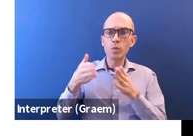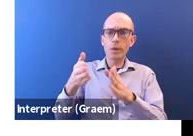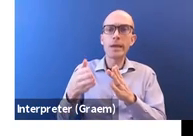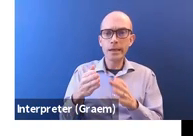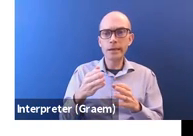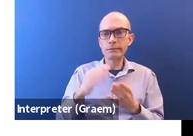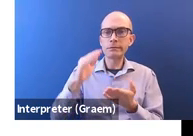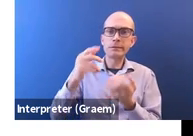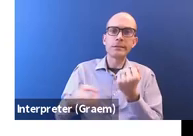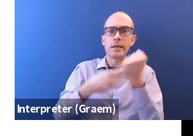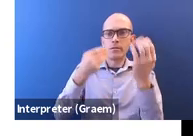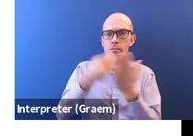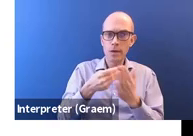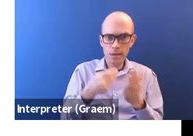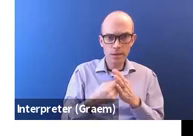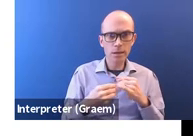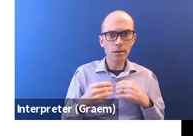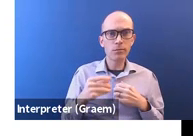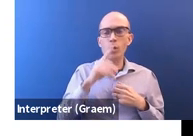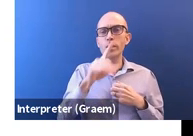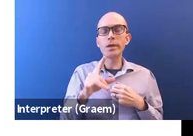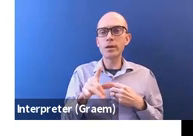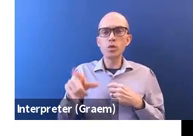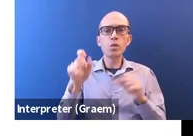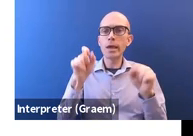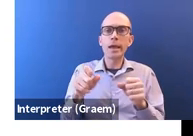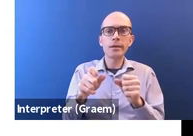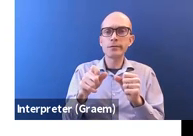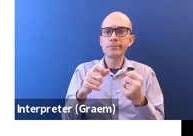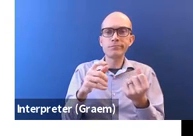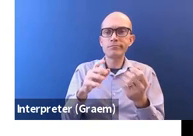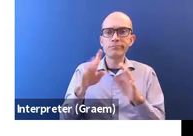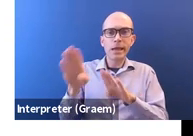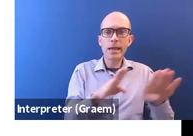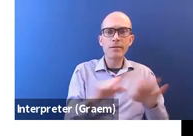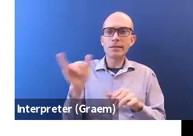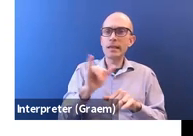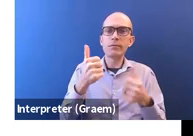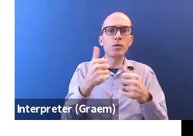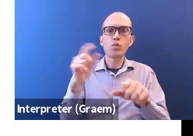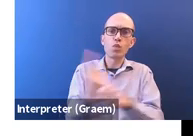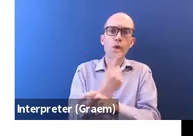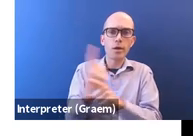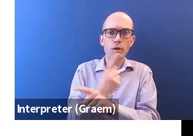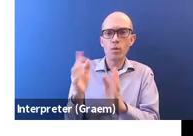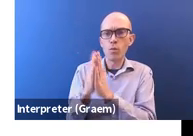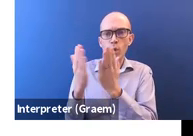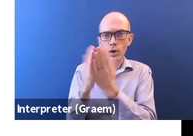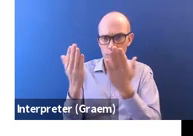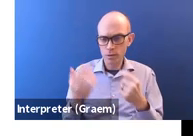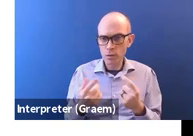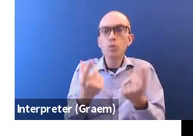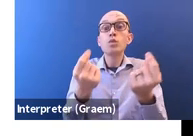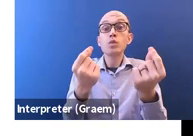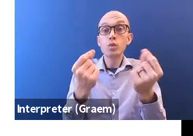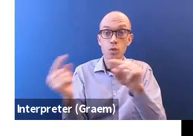the best call is you can treat them exactly like regular books, not to worry. So all you do with rental books is when you come in, you head